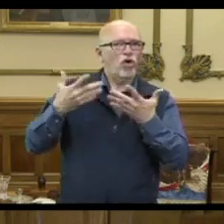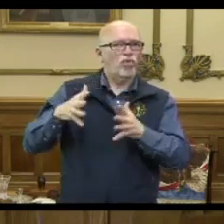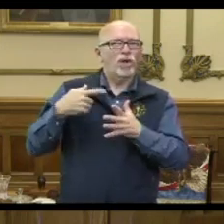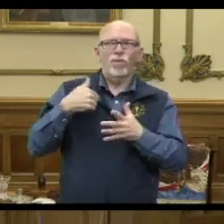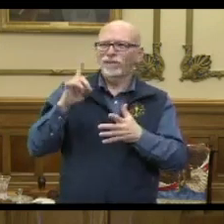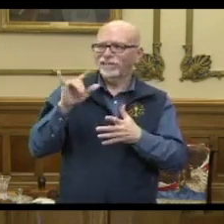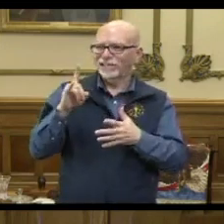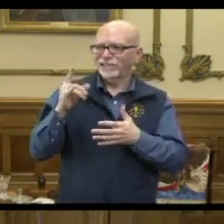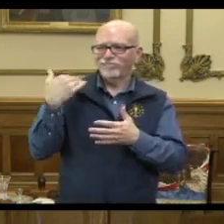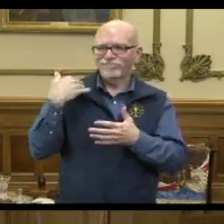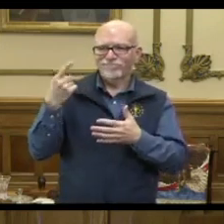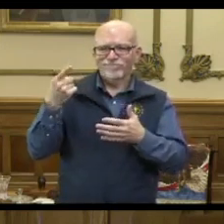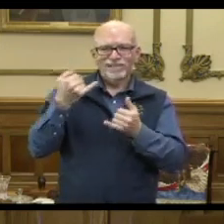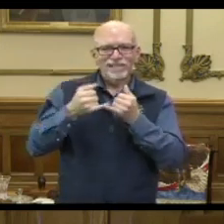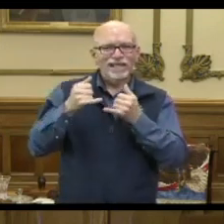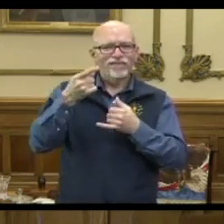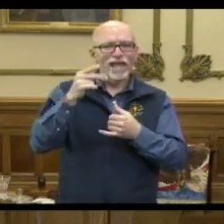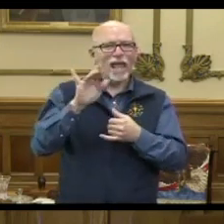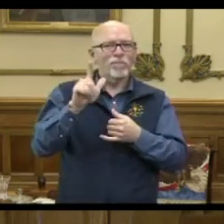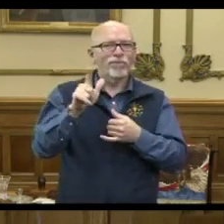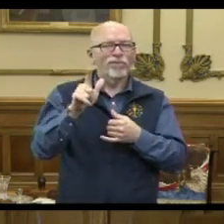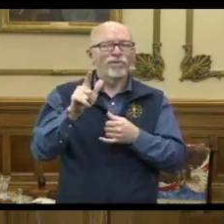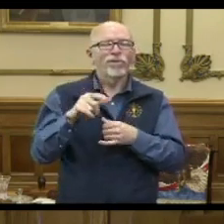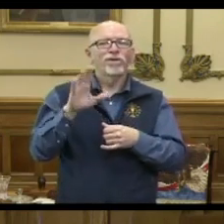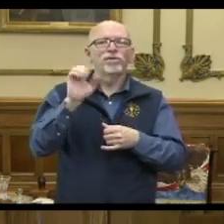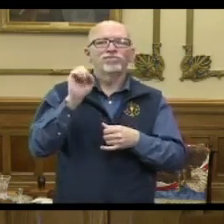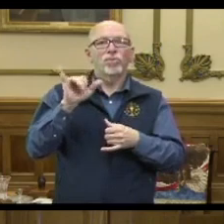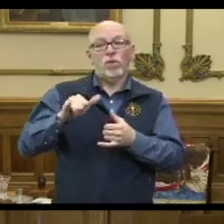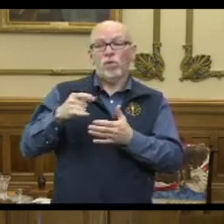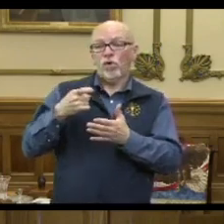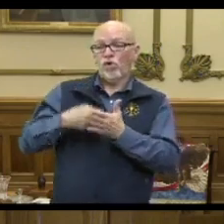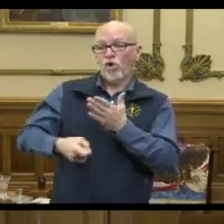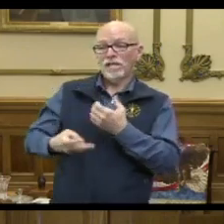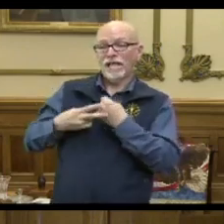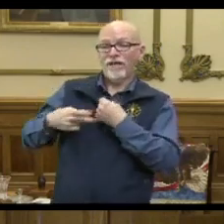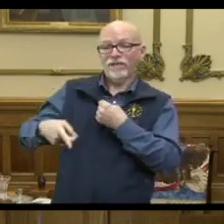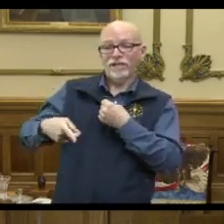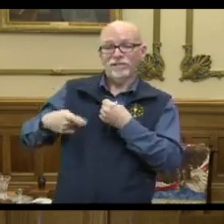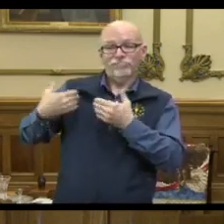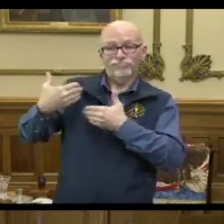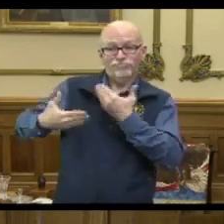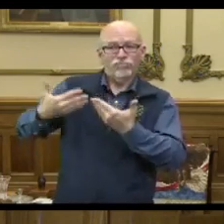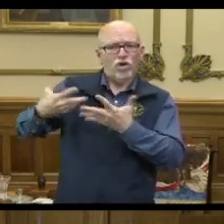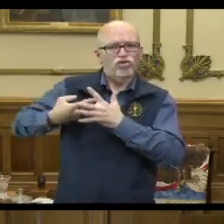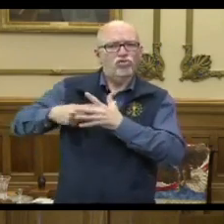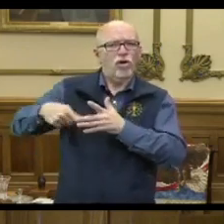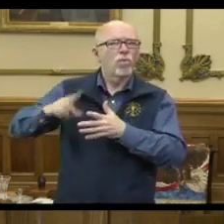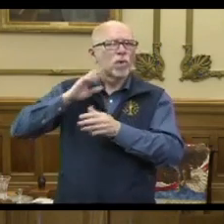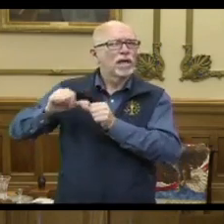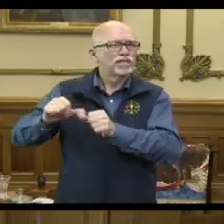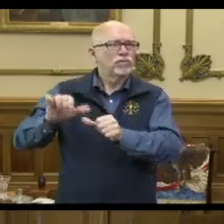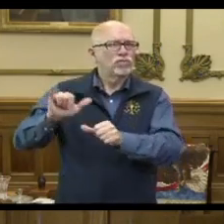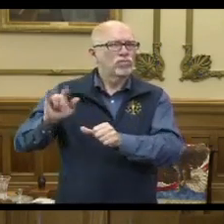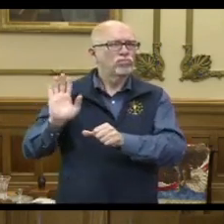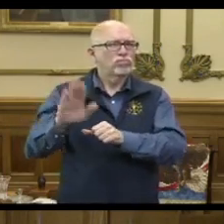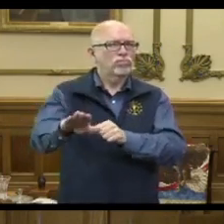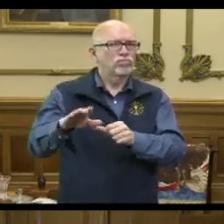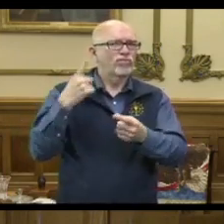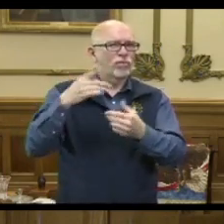out towards the end of April. And so those cost savings measures have been started, and those will continue on through the rest of